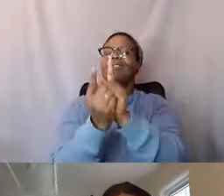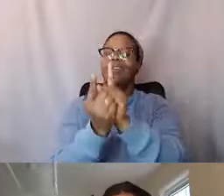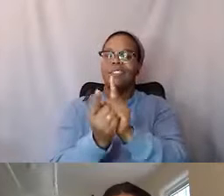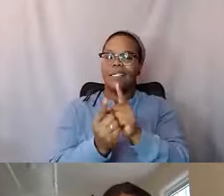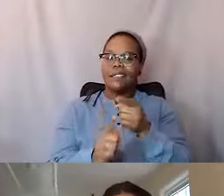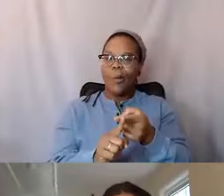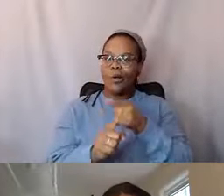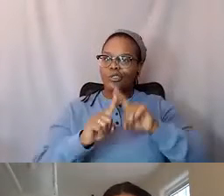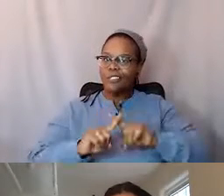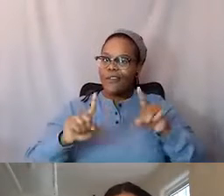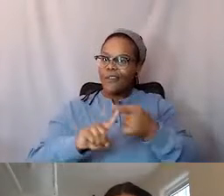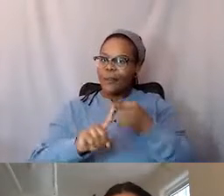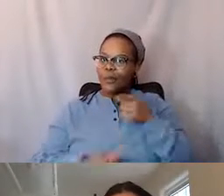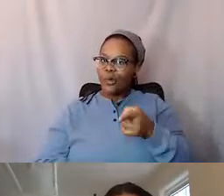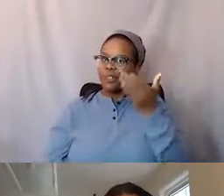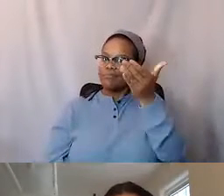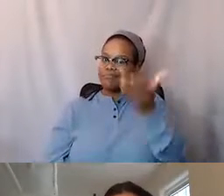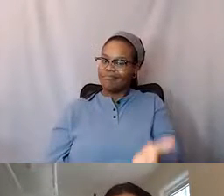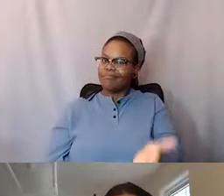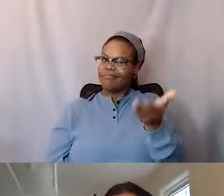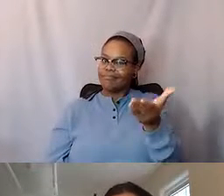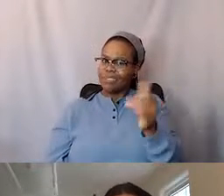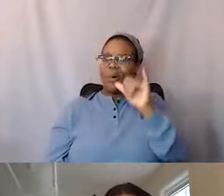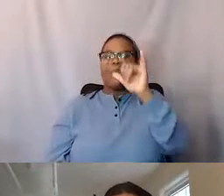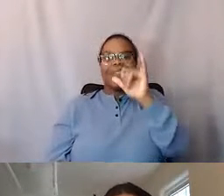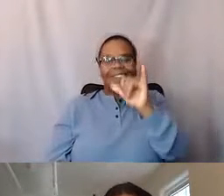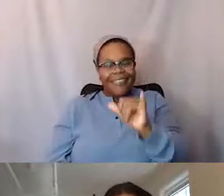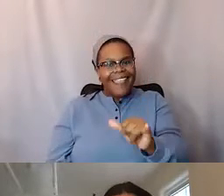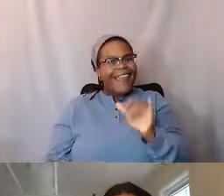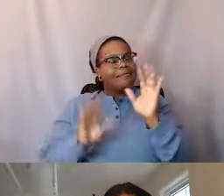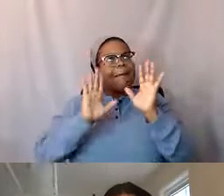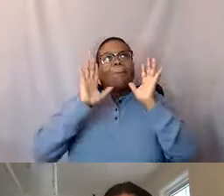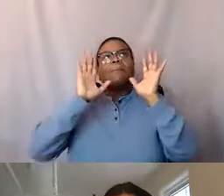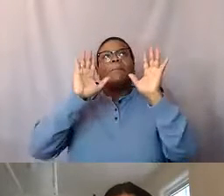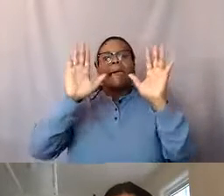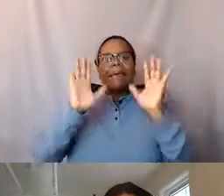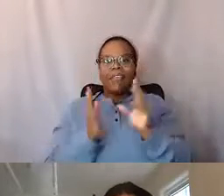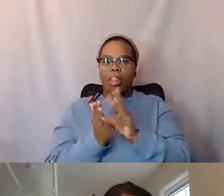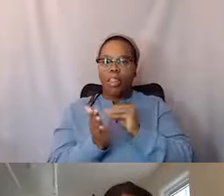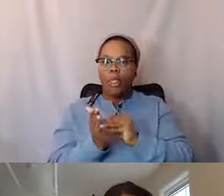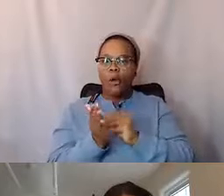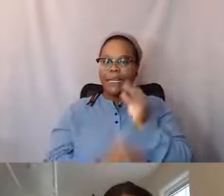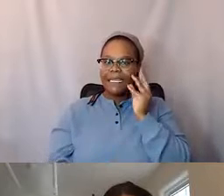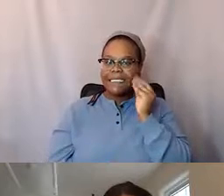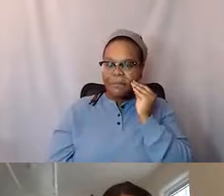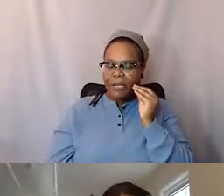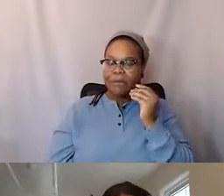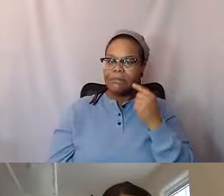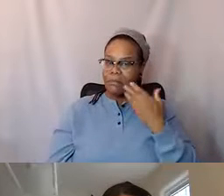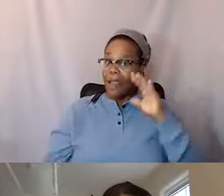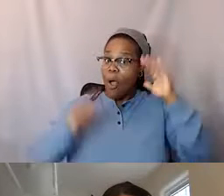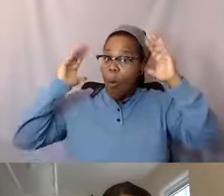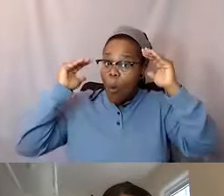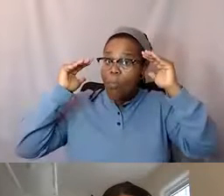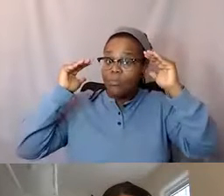really different from yourself. So that's just an amazing learning experience that I hope,